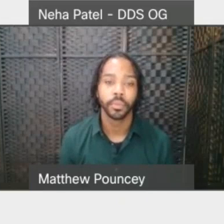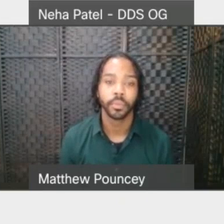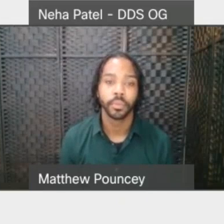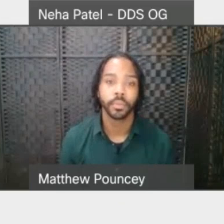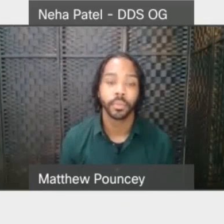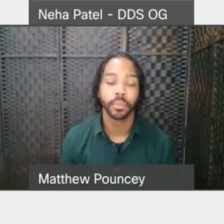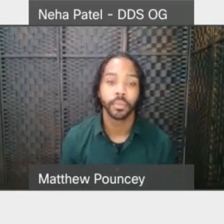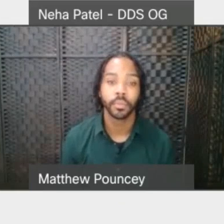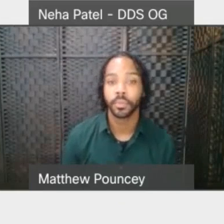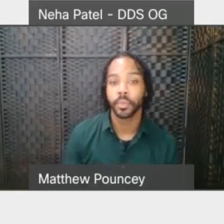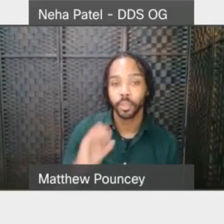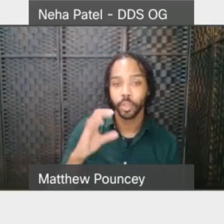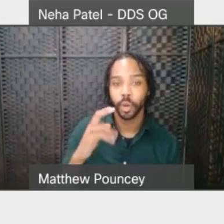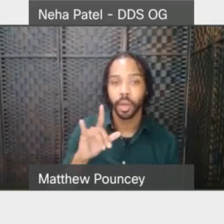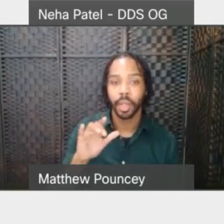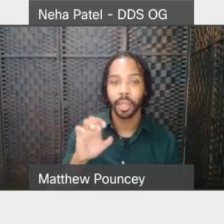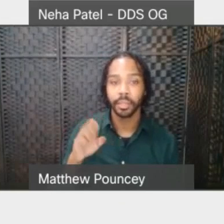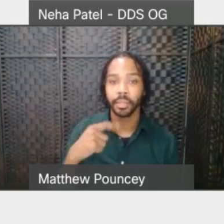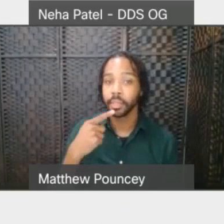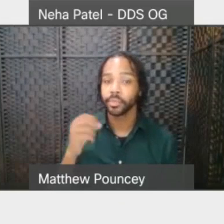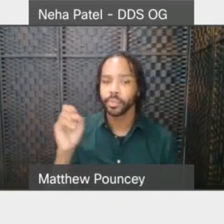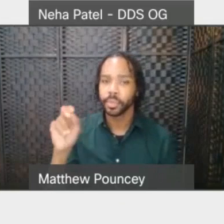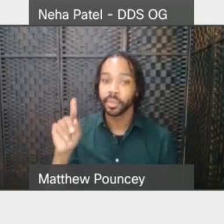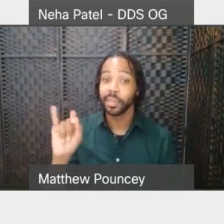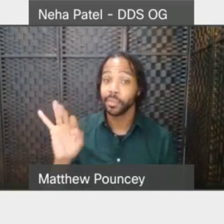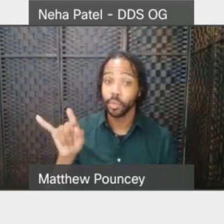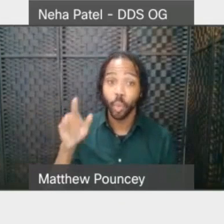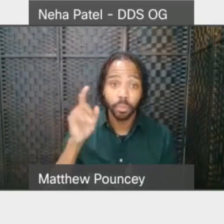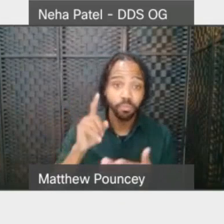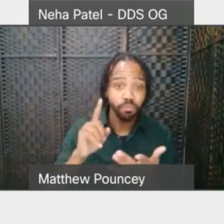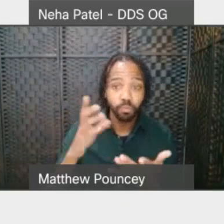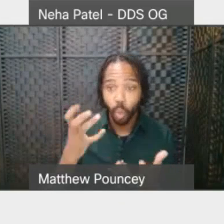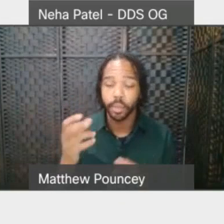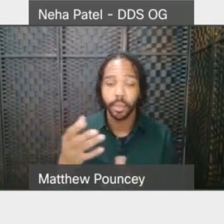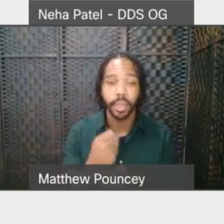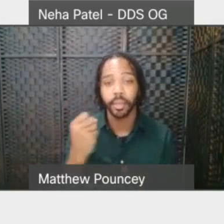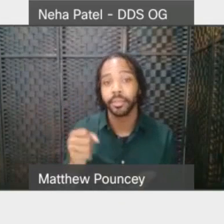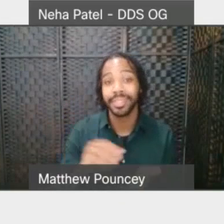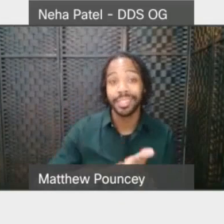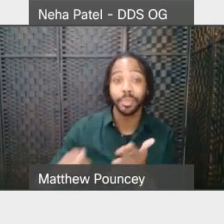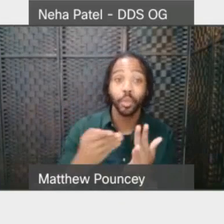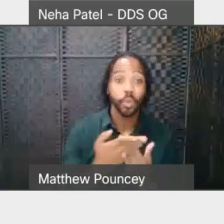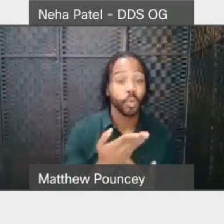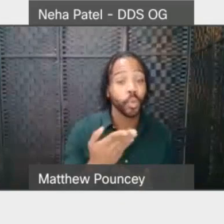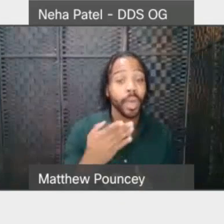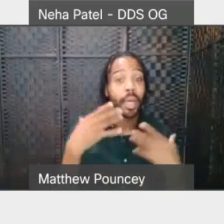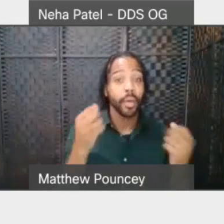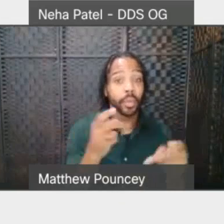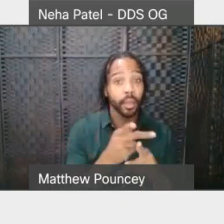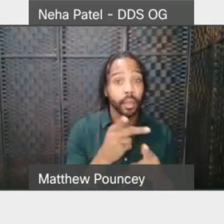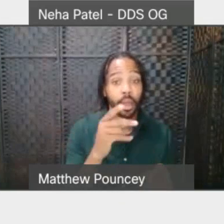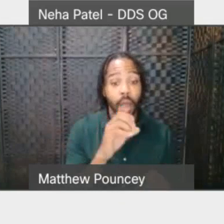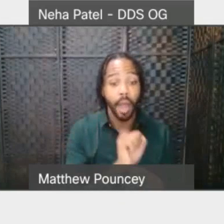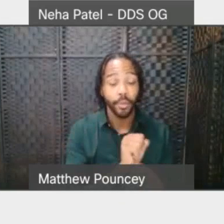The regulations do not provide, if you are seeking an exemption under the healthcare occupation mandate,